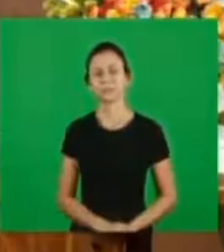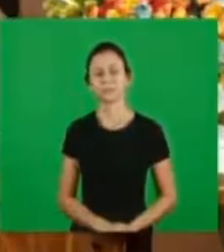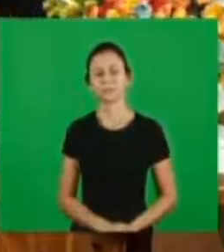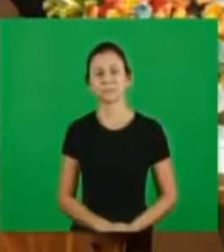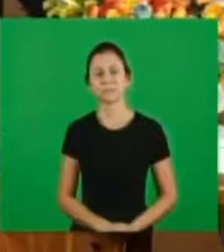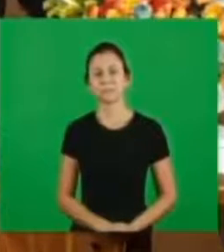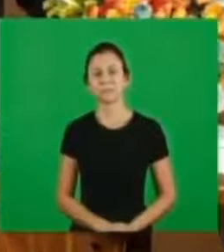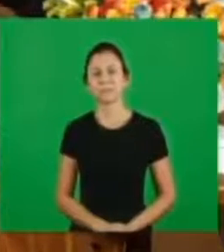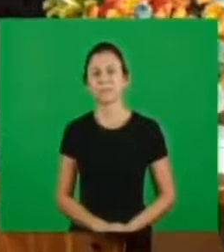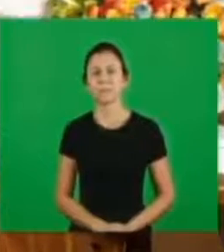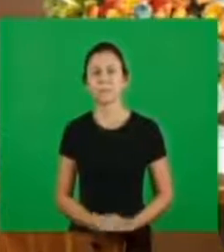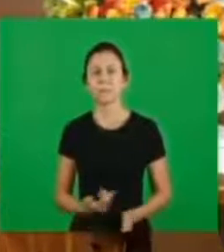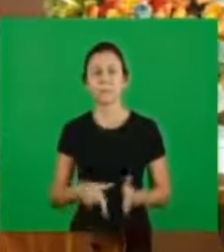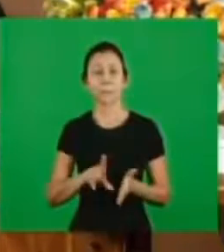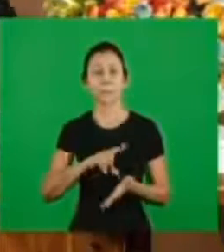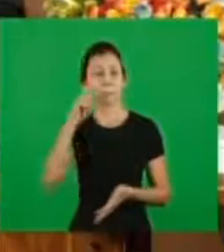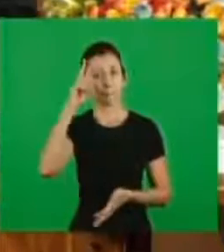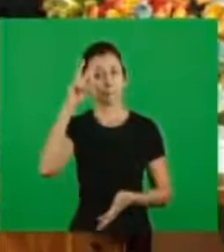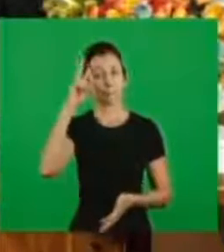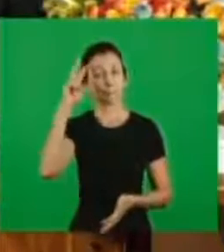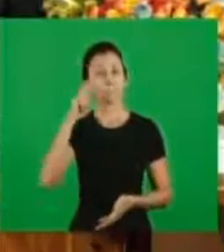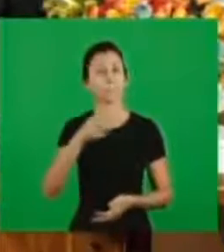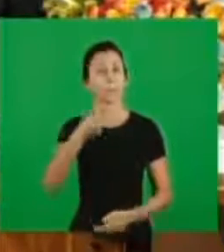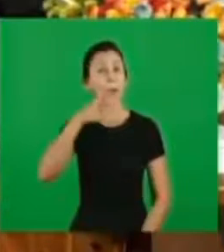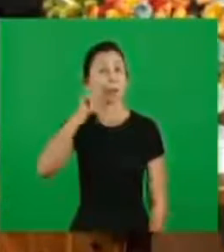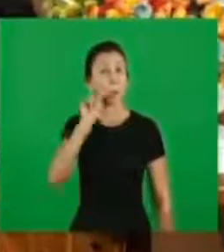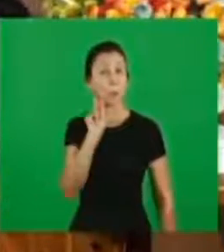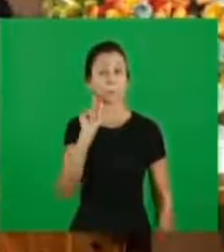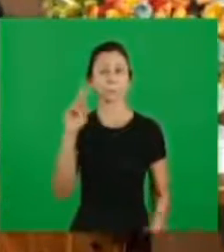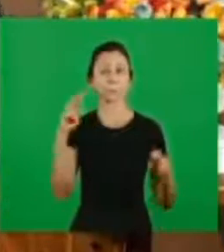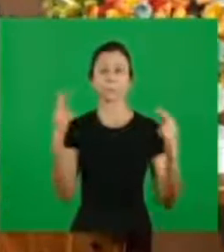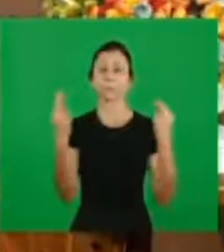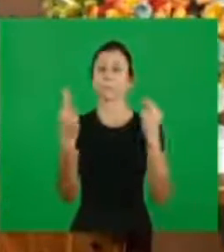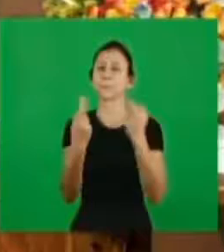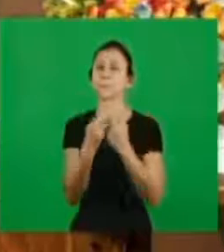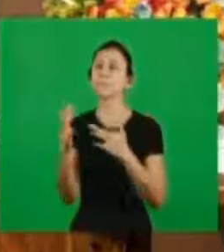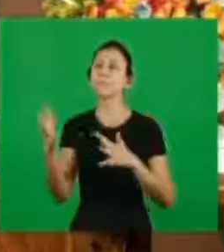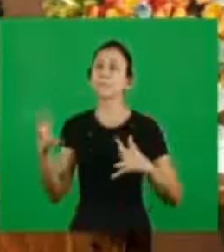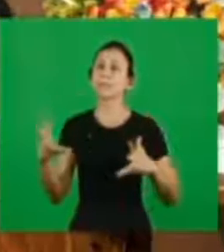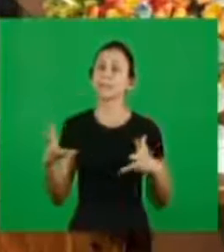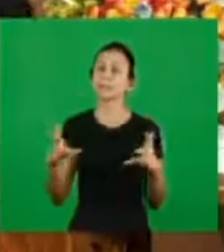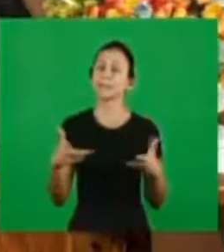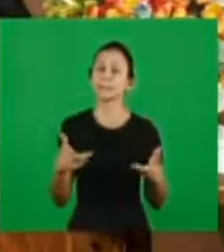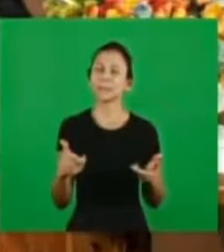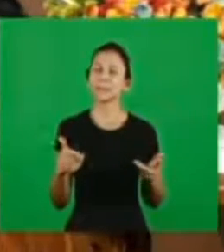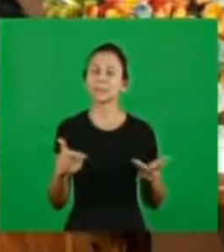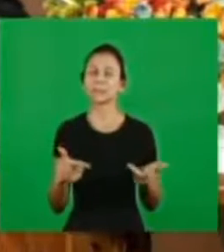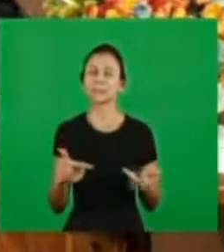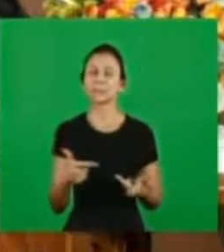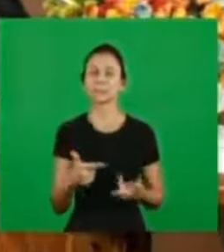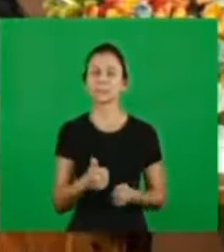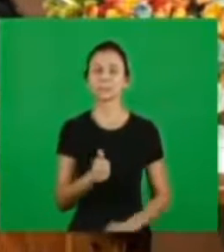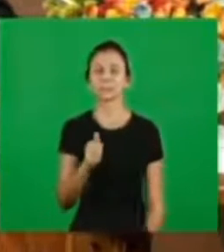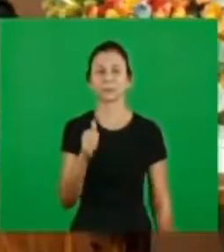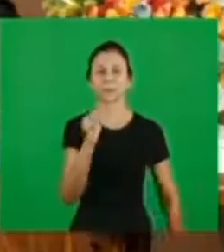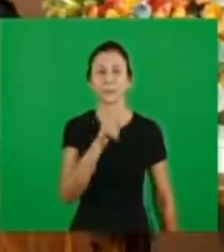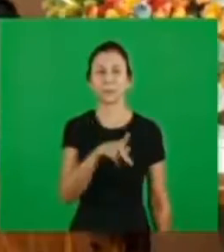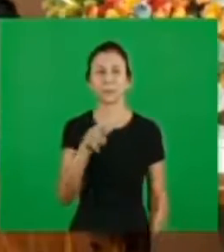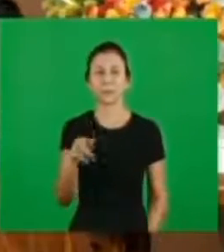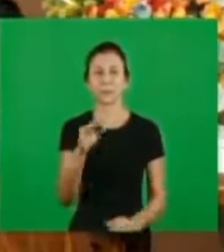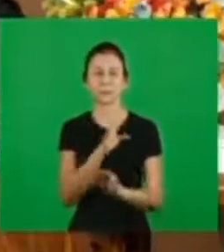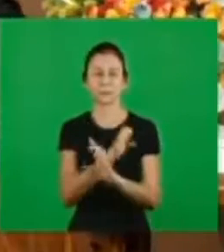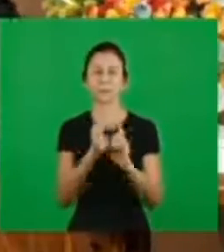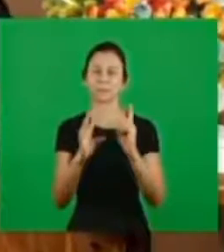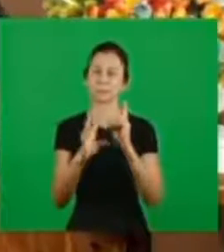brethren, I just want to remind you that yes, we have a wonderful meeting with